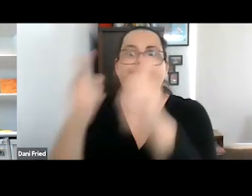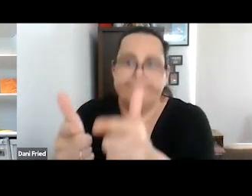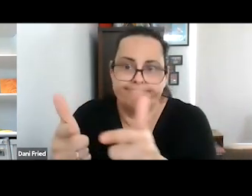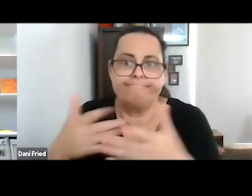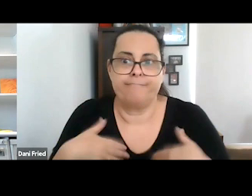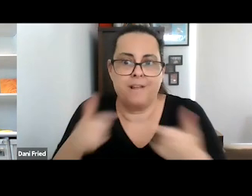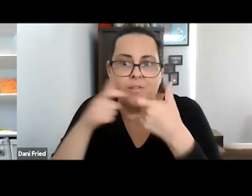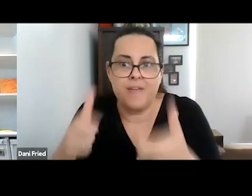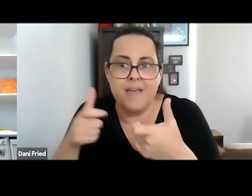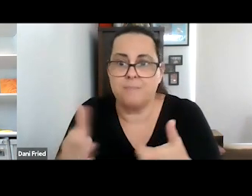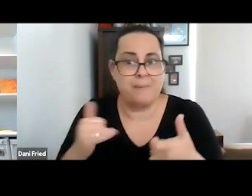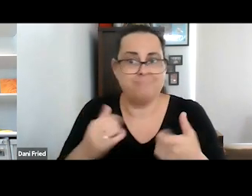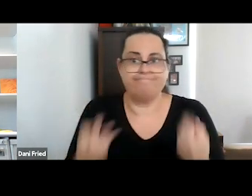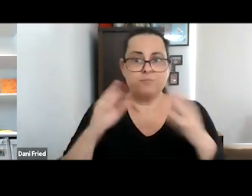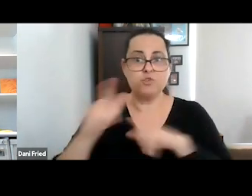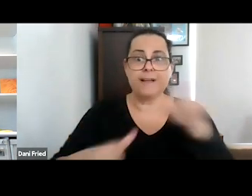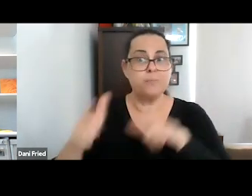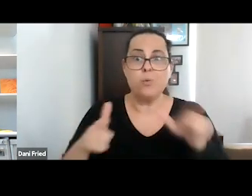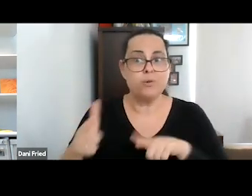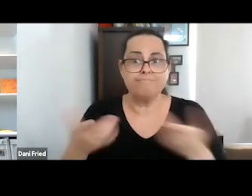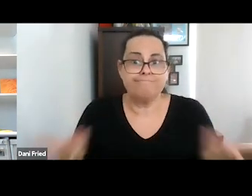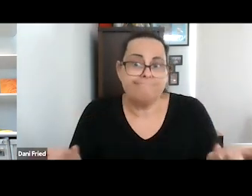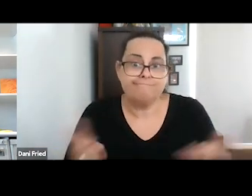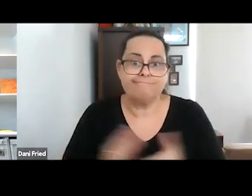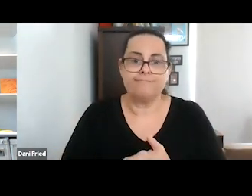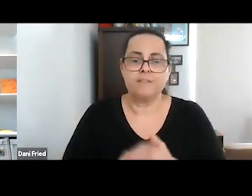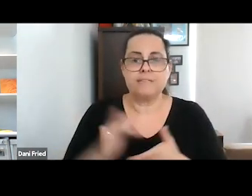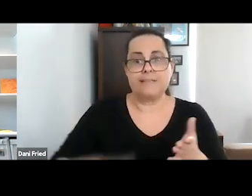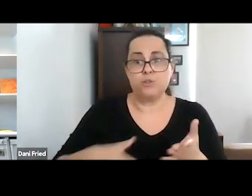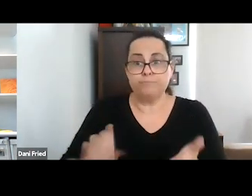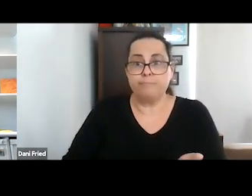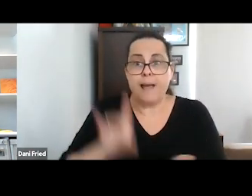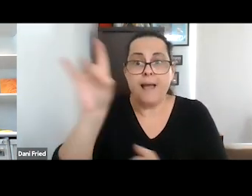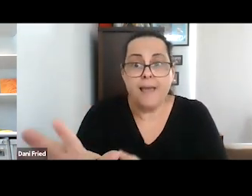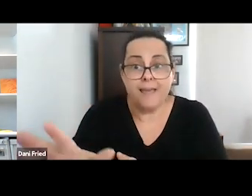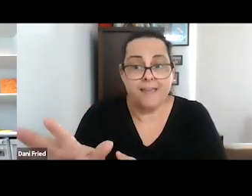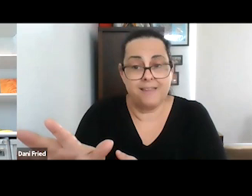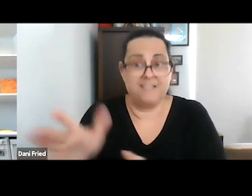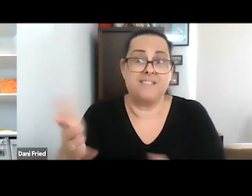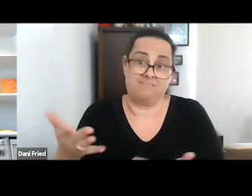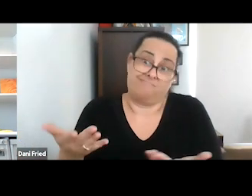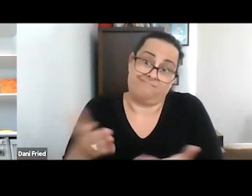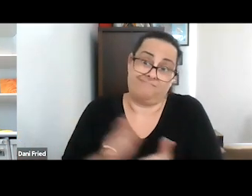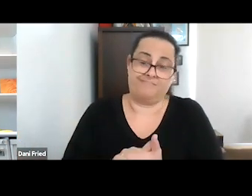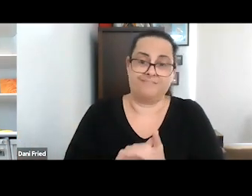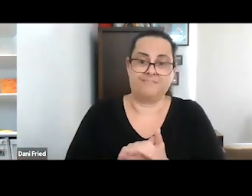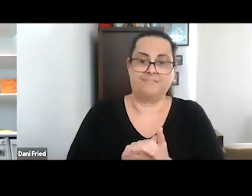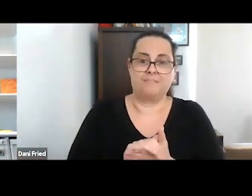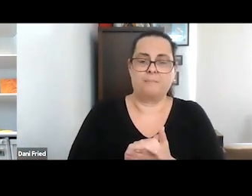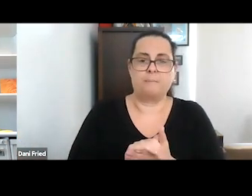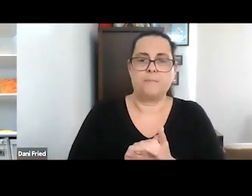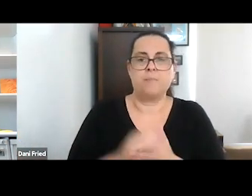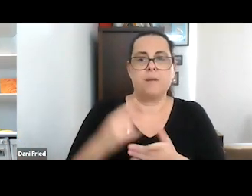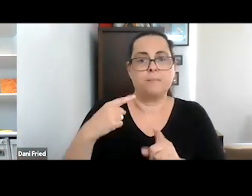and that can be just about transport or mobility, needs to be able to pay for health care, particularly where there's out-of-pocket expenses. And it